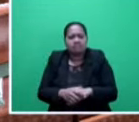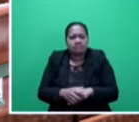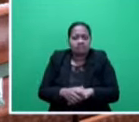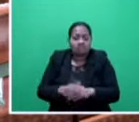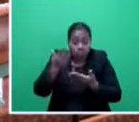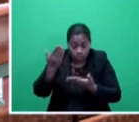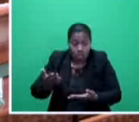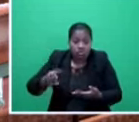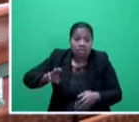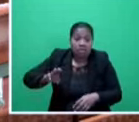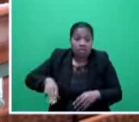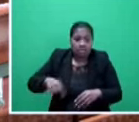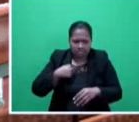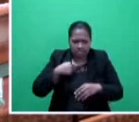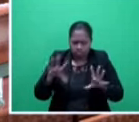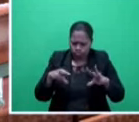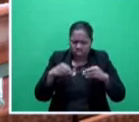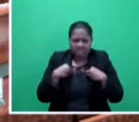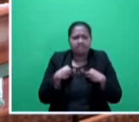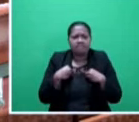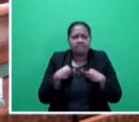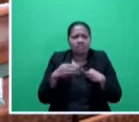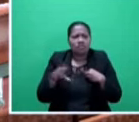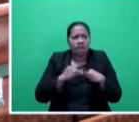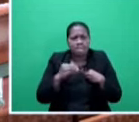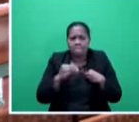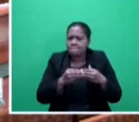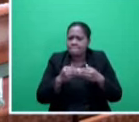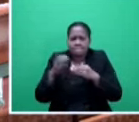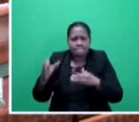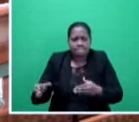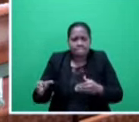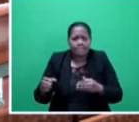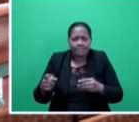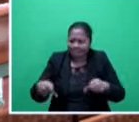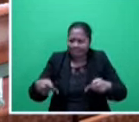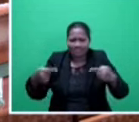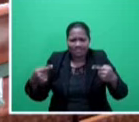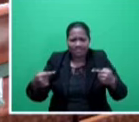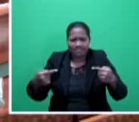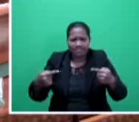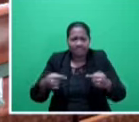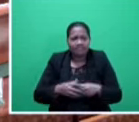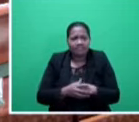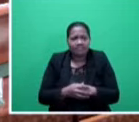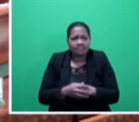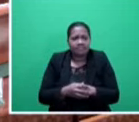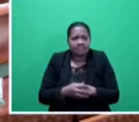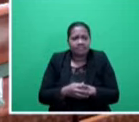Honourable members, I received a petition from the Honourable Leader of the Opposition on